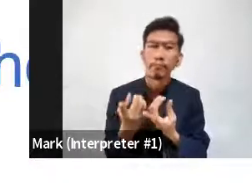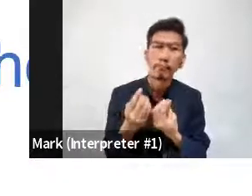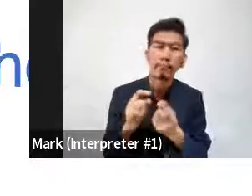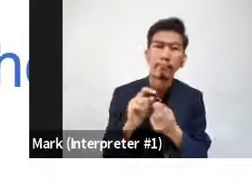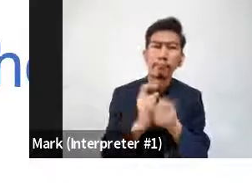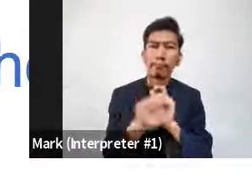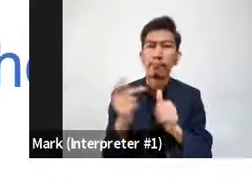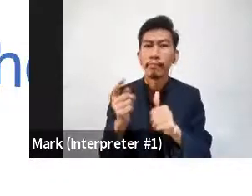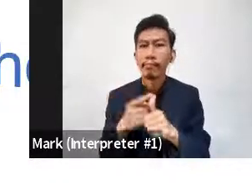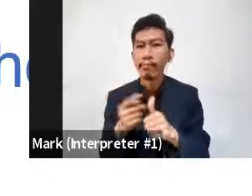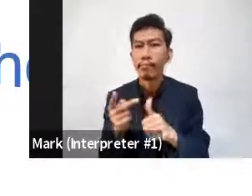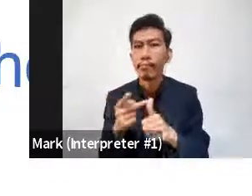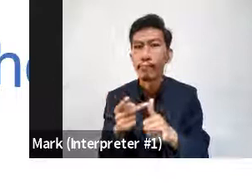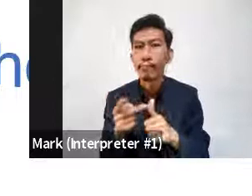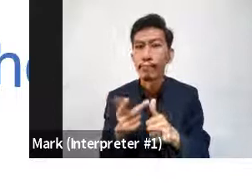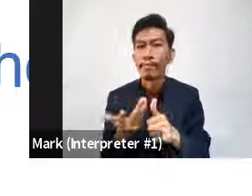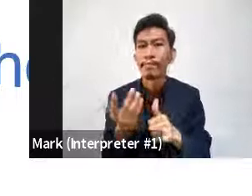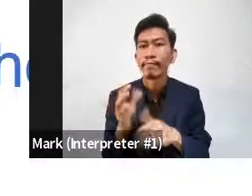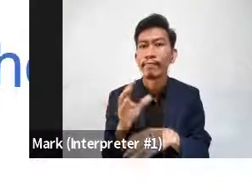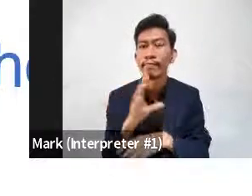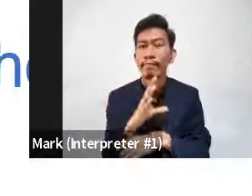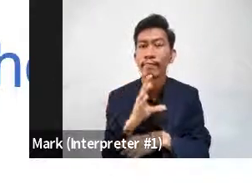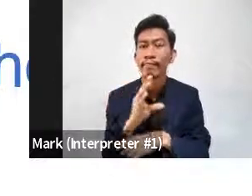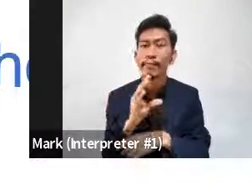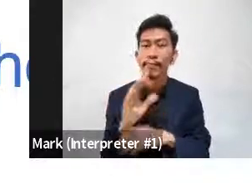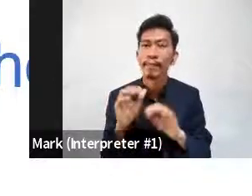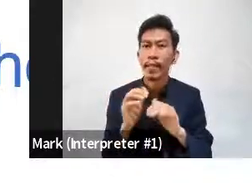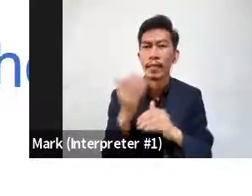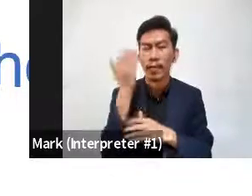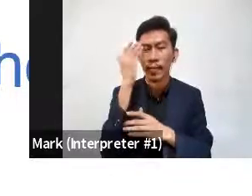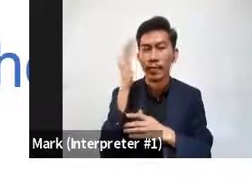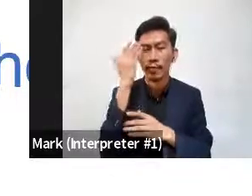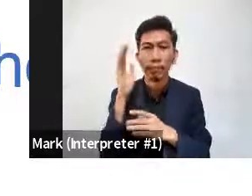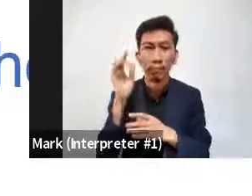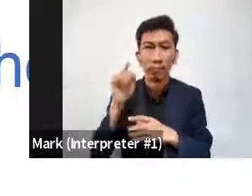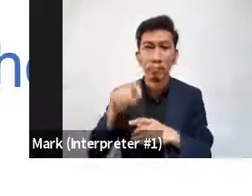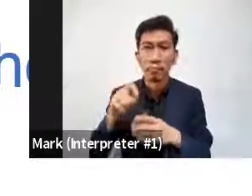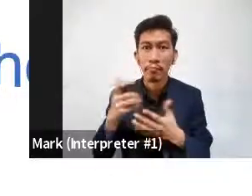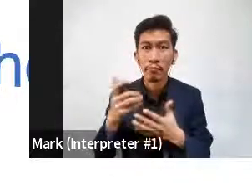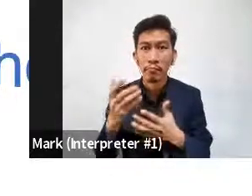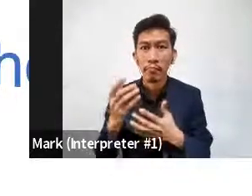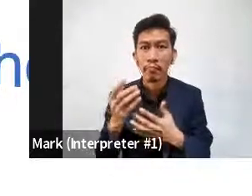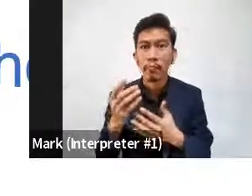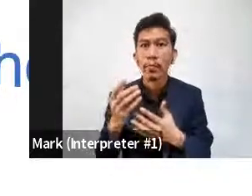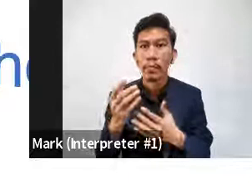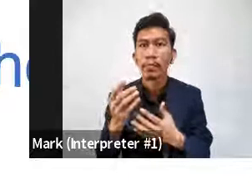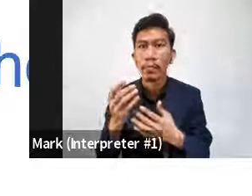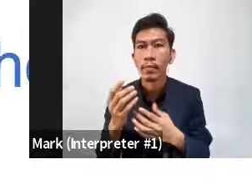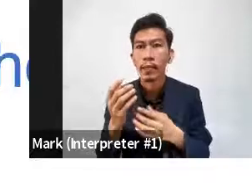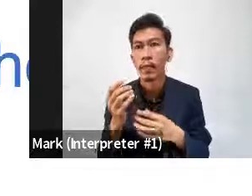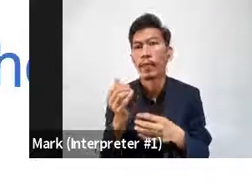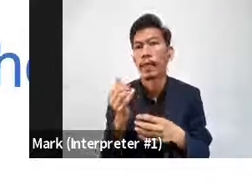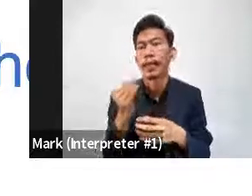earmarking again. I'm not sure if that's politically feasible to do more earmarking, and budget realignments. In countries like, for